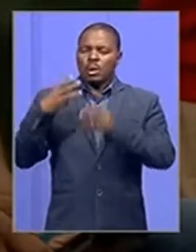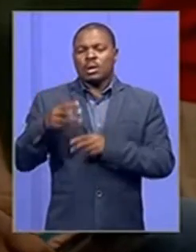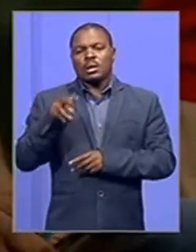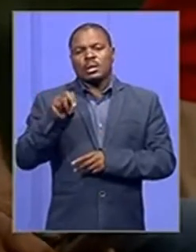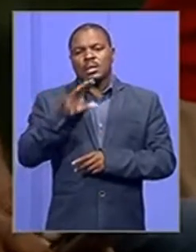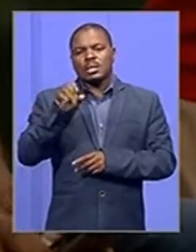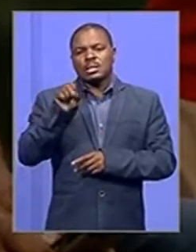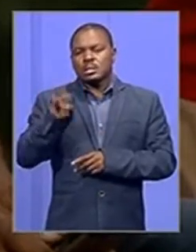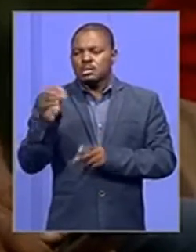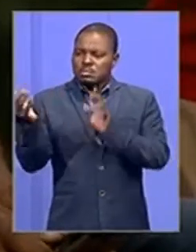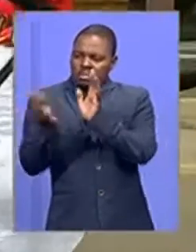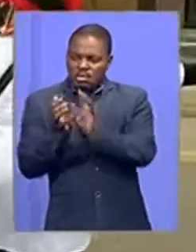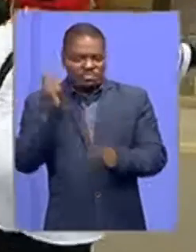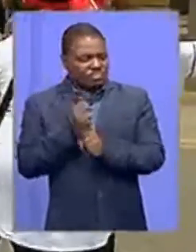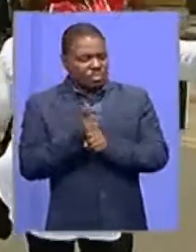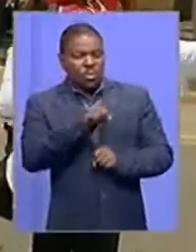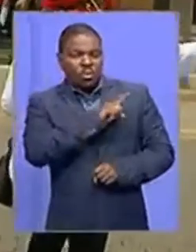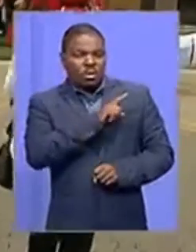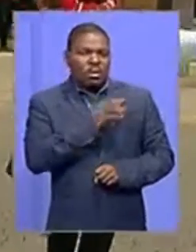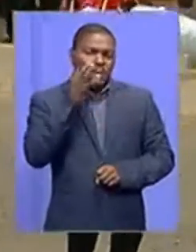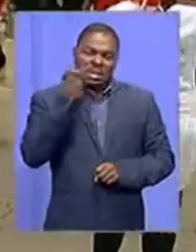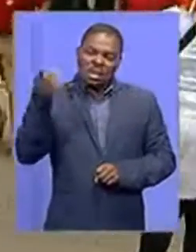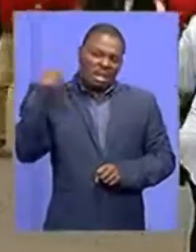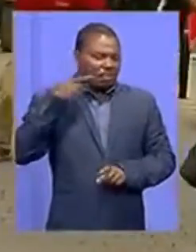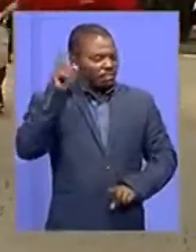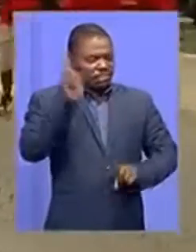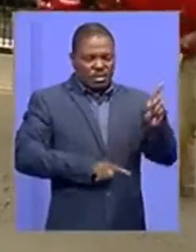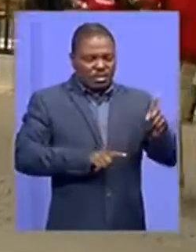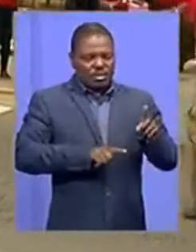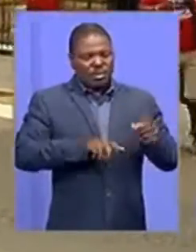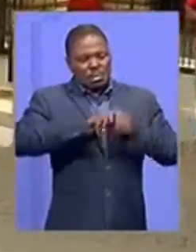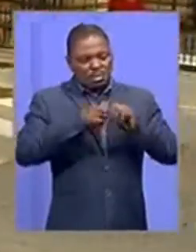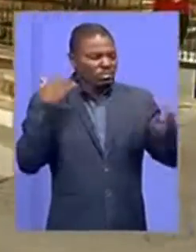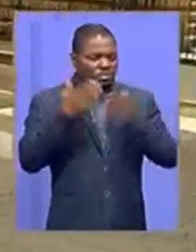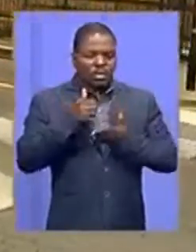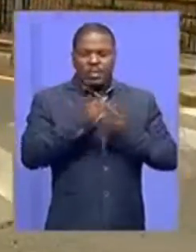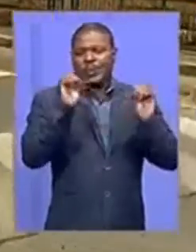Senqesi ka hore nakong e fetileng o hlolehile ho mamela dillo tsa bona.